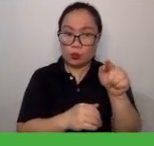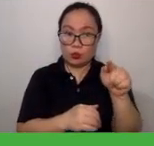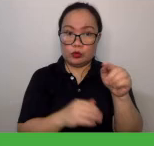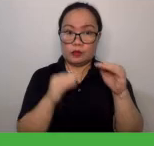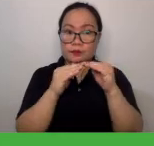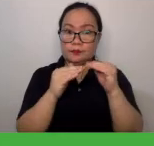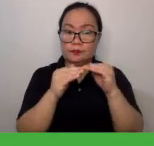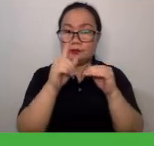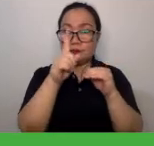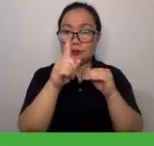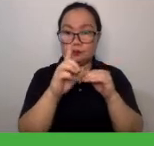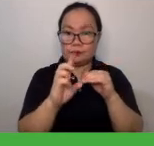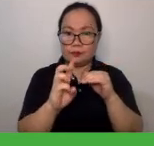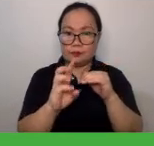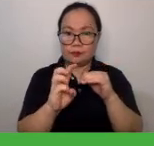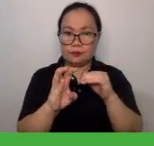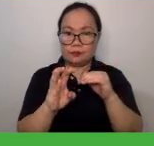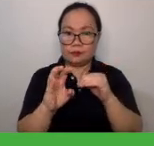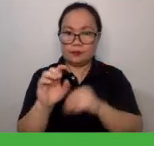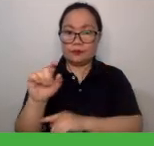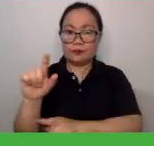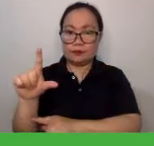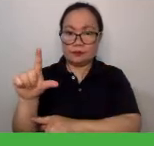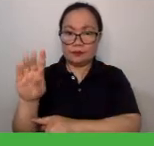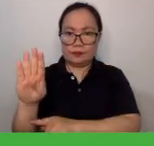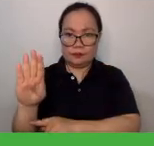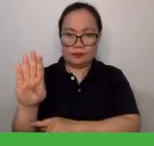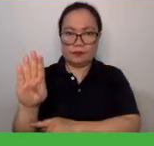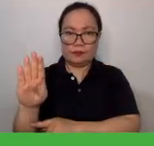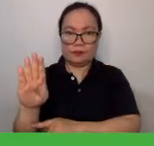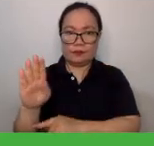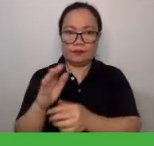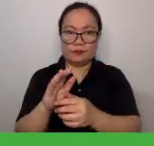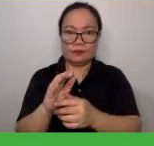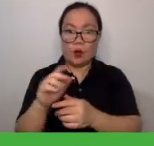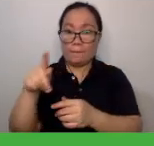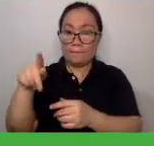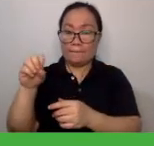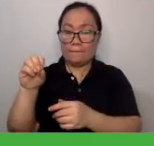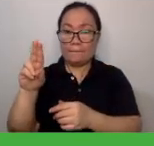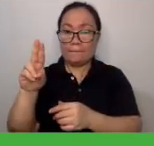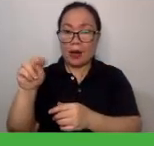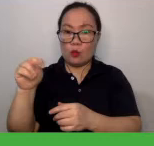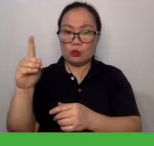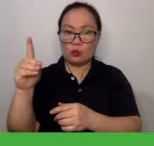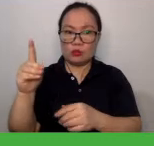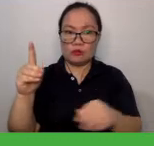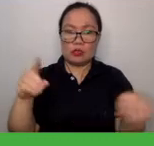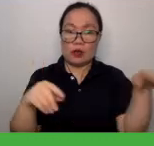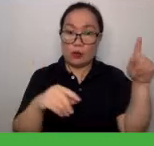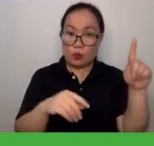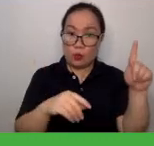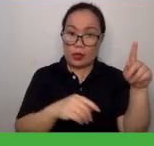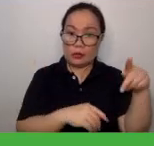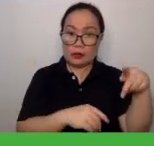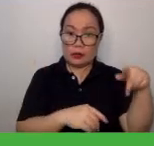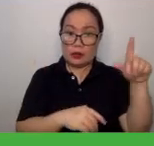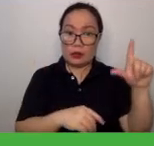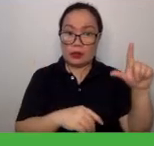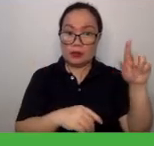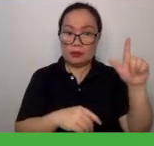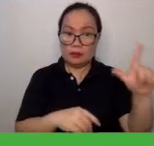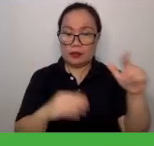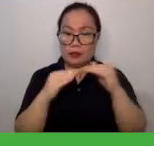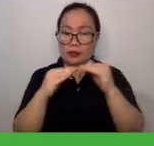ounce, that is 1 over 16 pounds. For every 1 pound, that is equivalent to 16